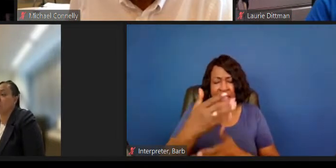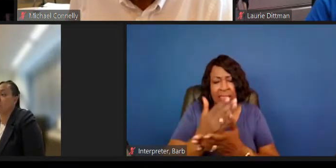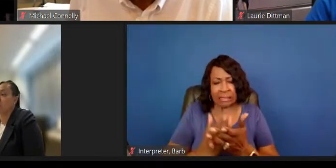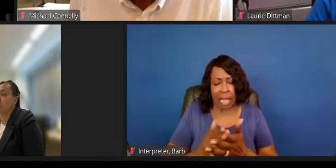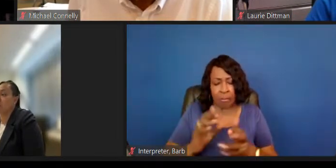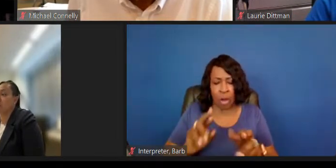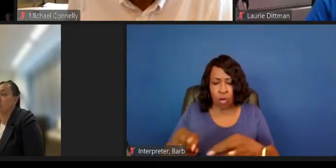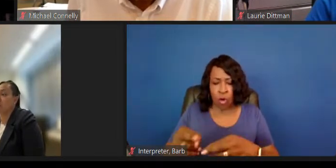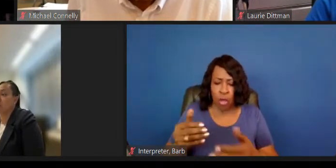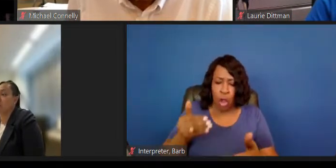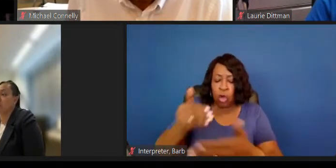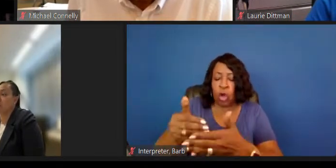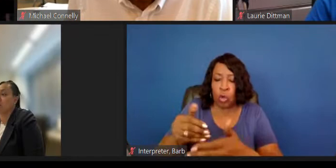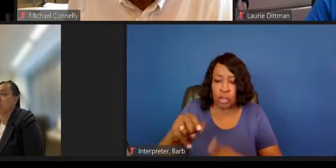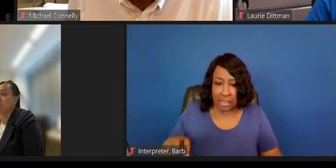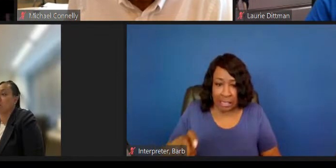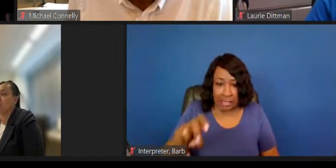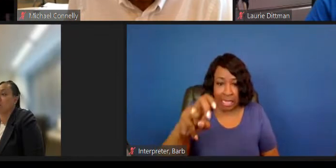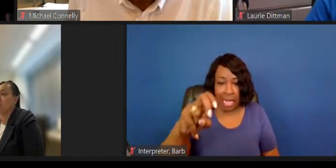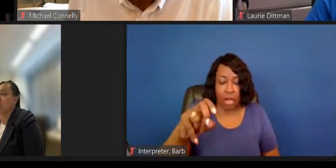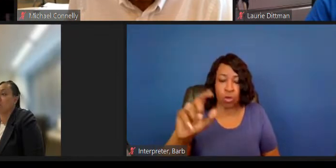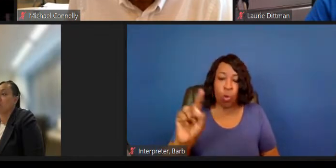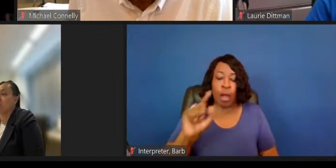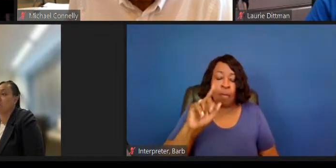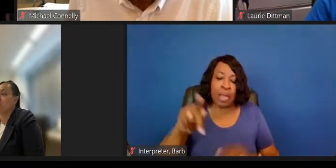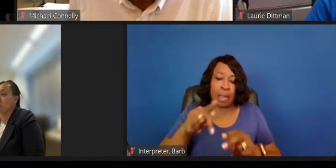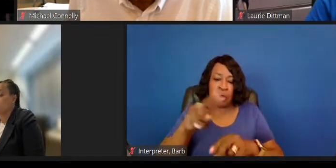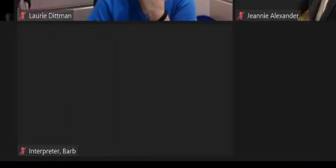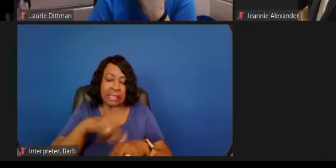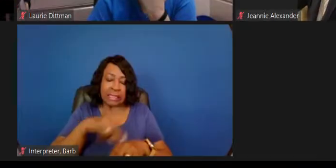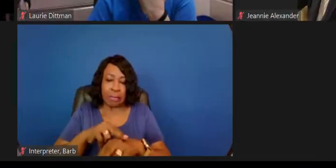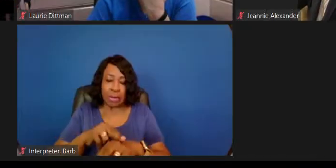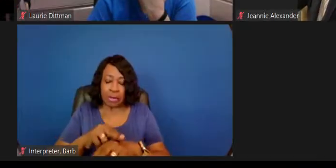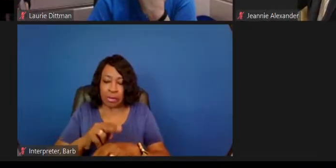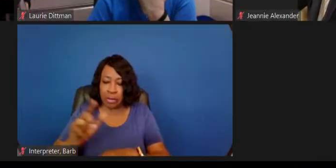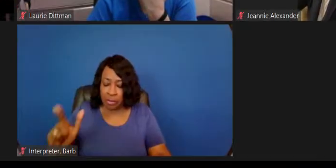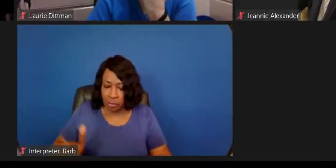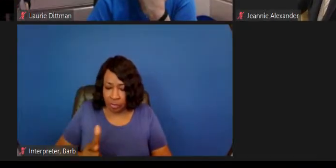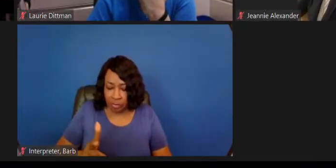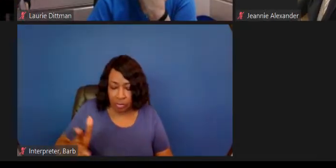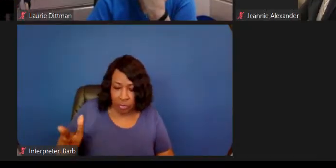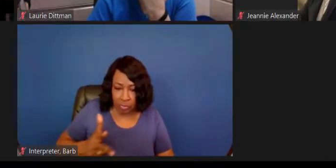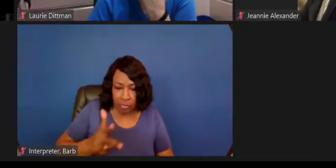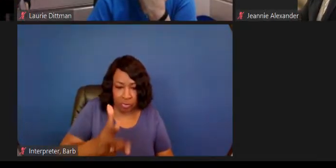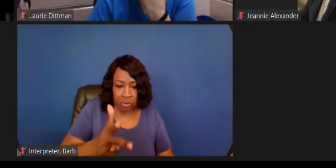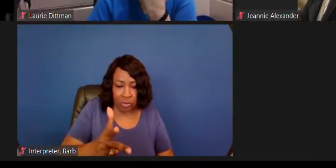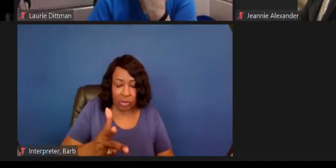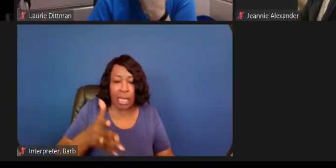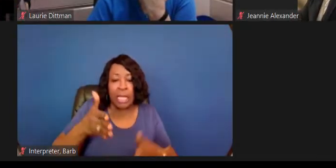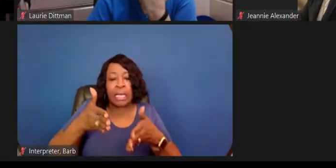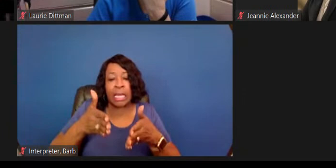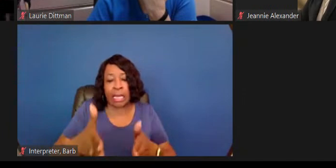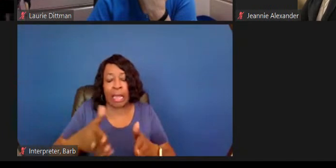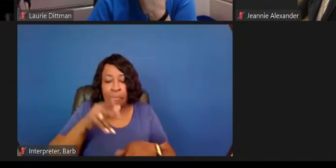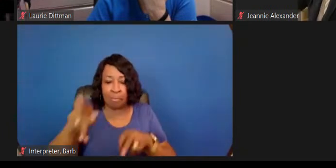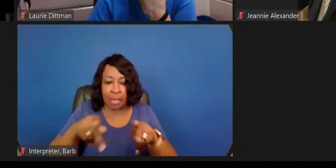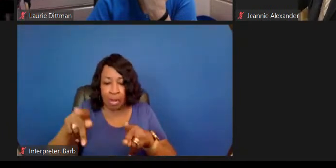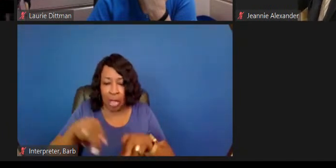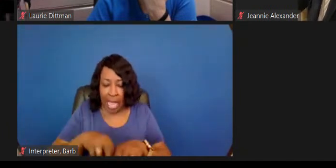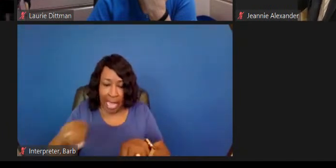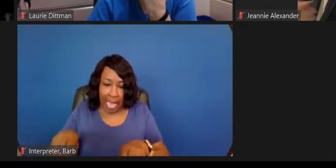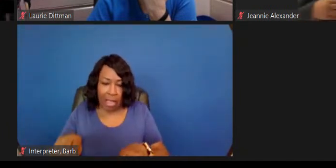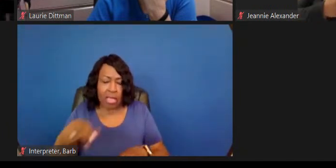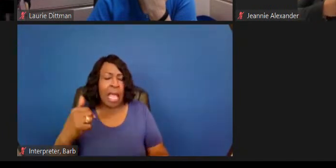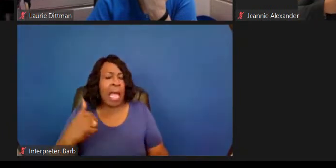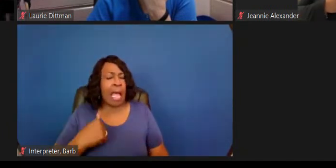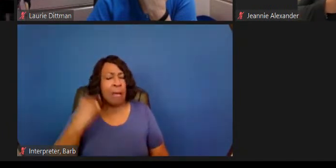stairs where people typically kind of pull up to like let people out. And so I'm wondering